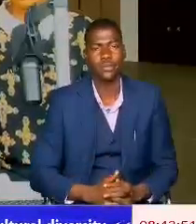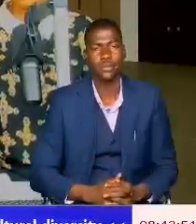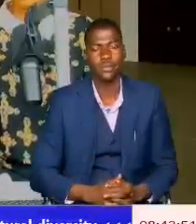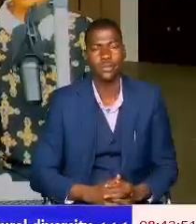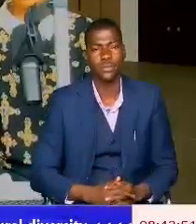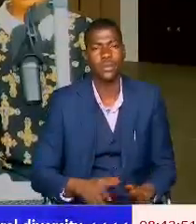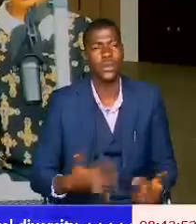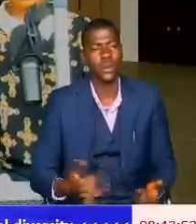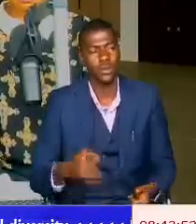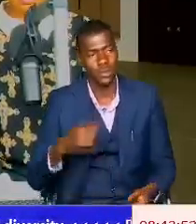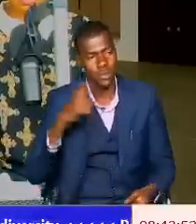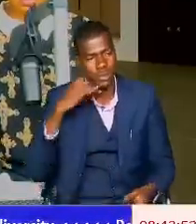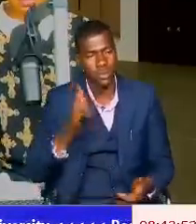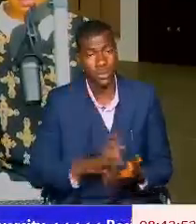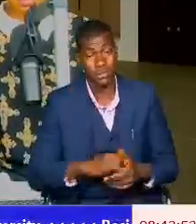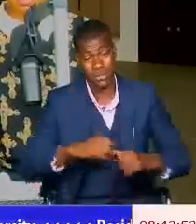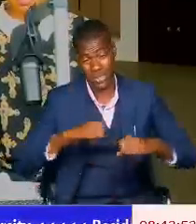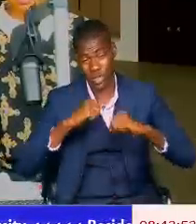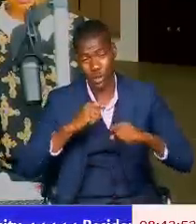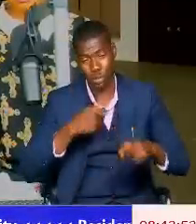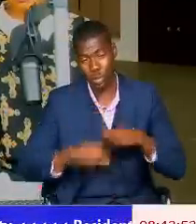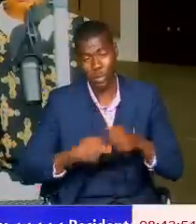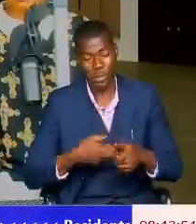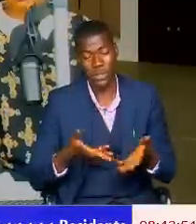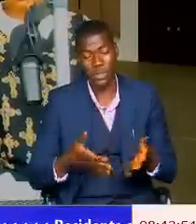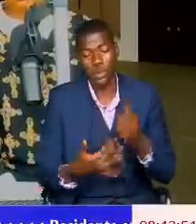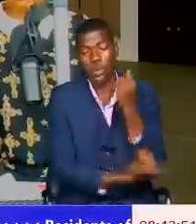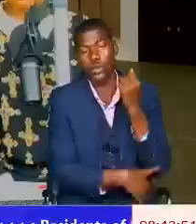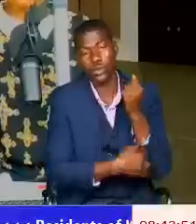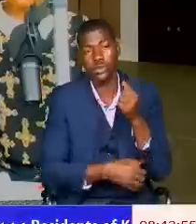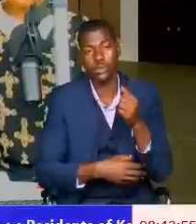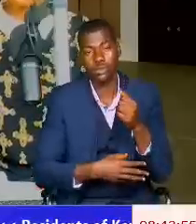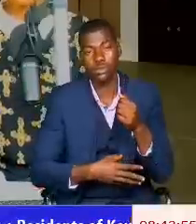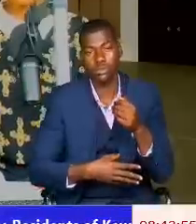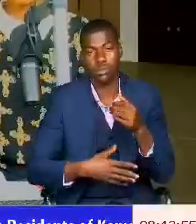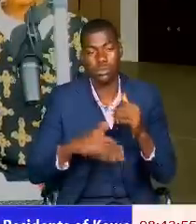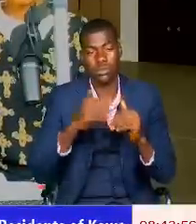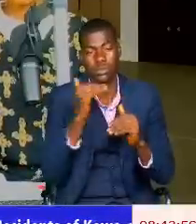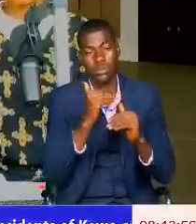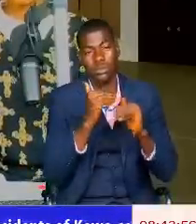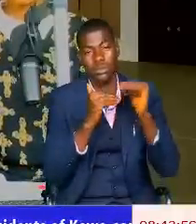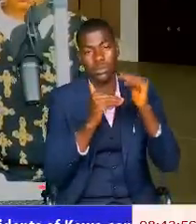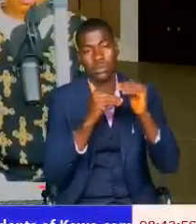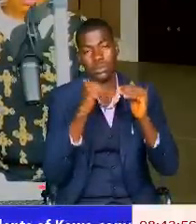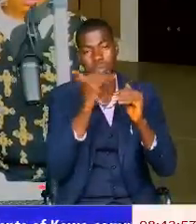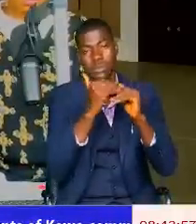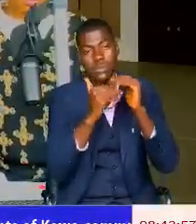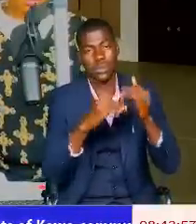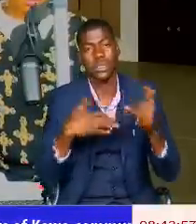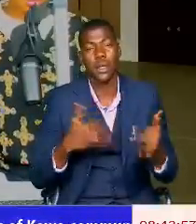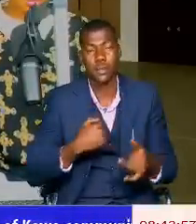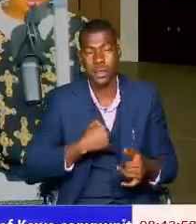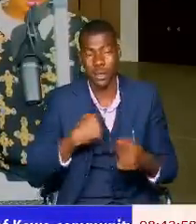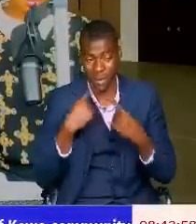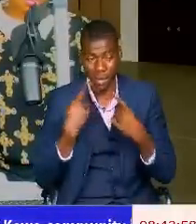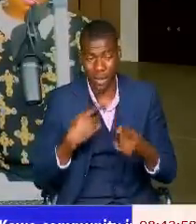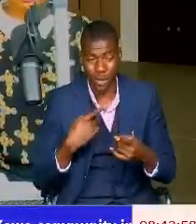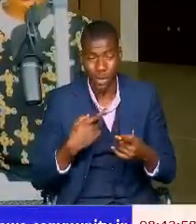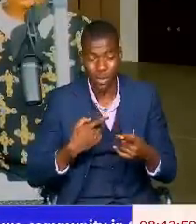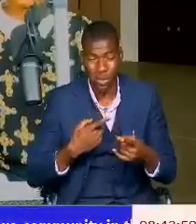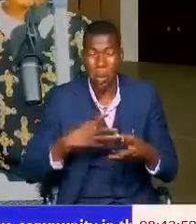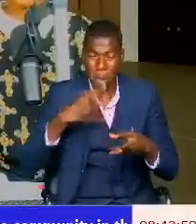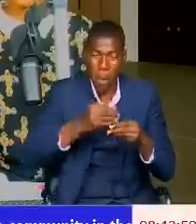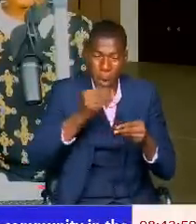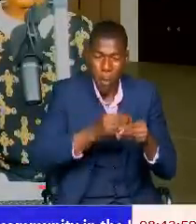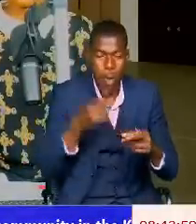The security situation in the country. And make I tell you now, majorly, we never see anything. No? I am